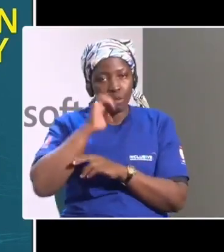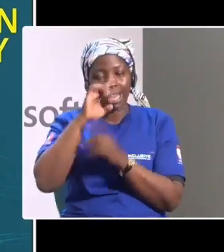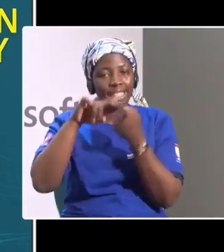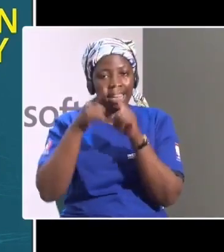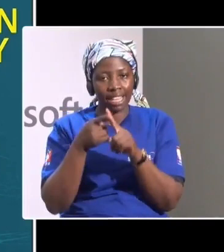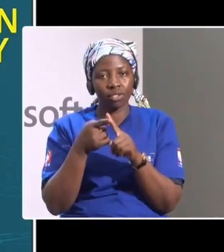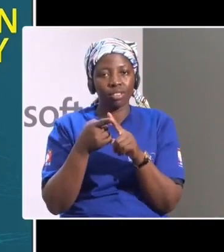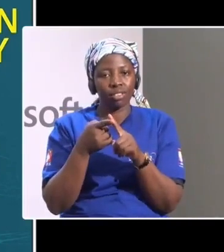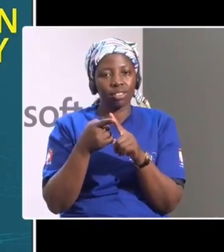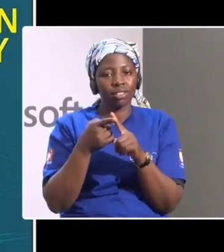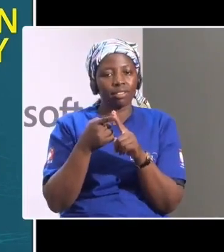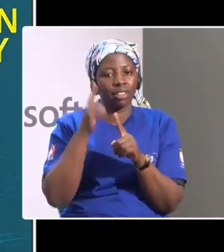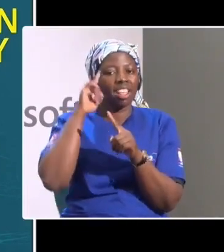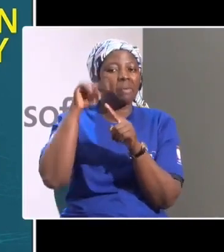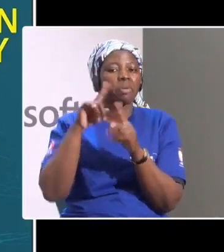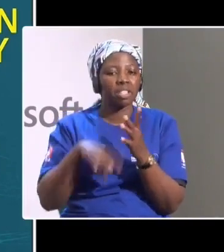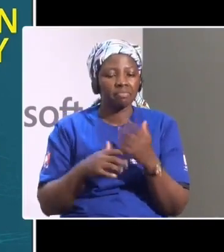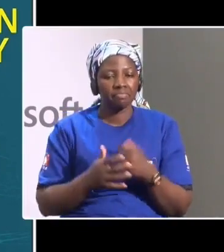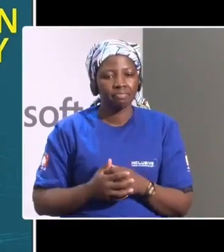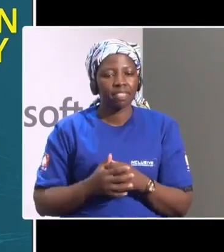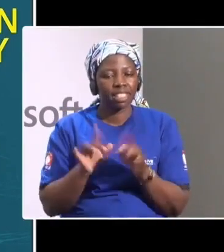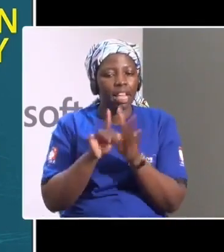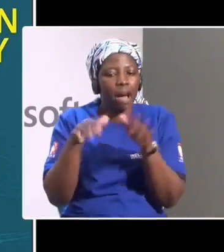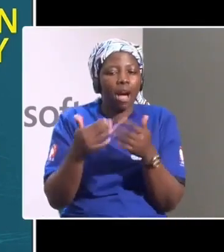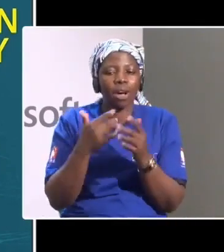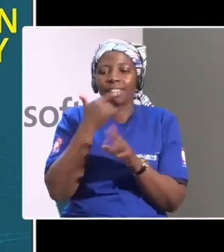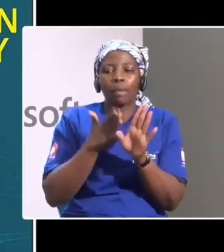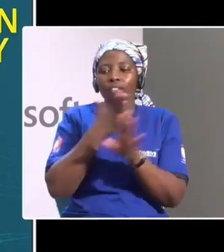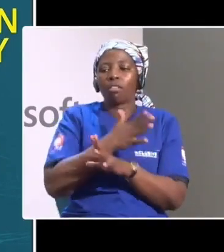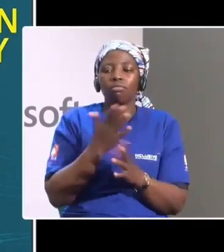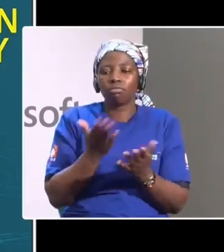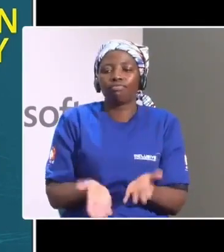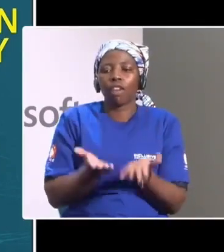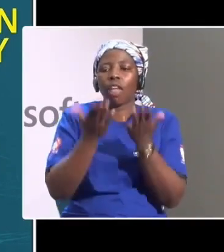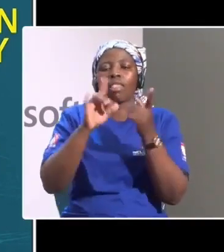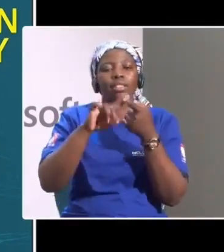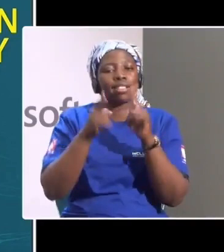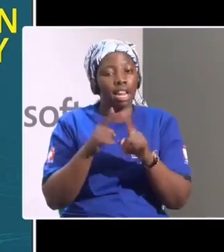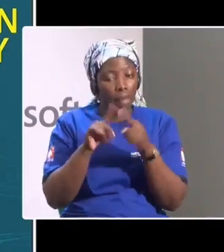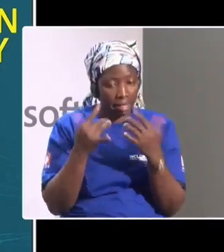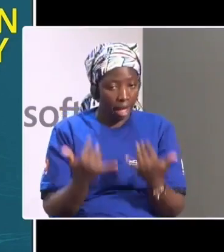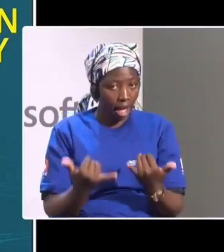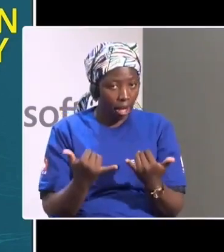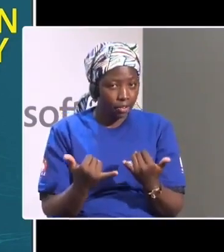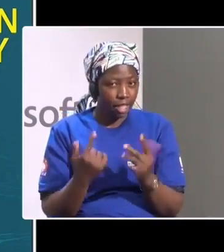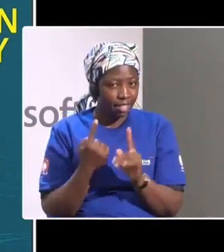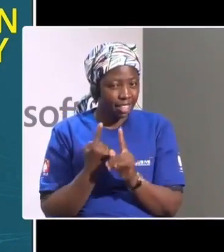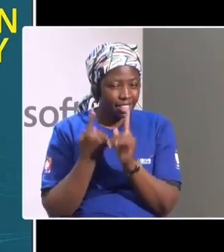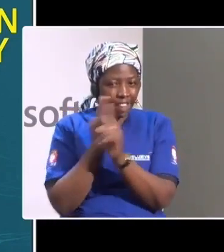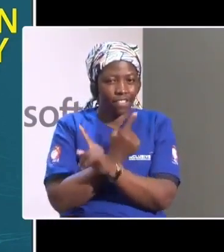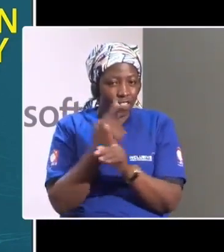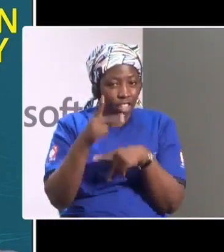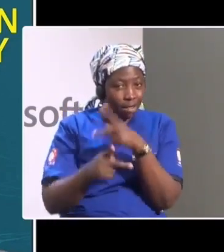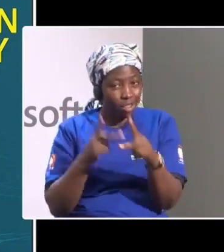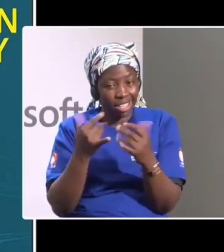organizations in order to, as I said, upgrade the standard. But now the difference of the process now